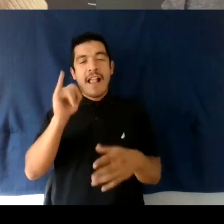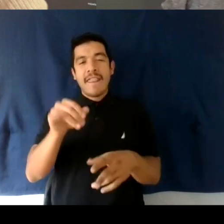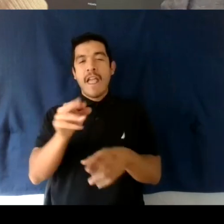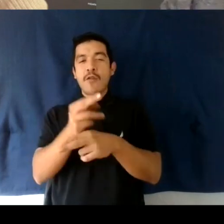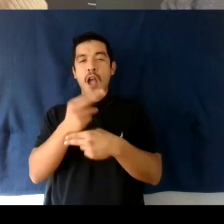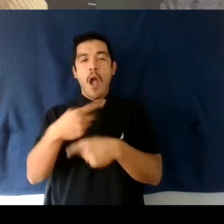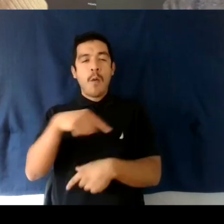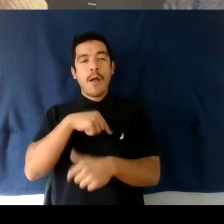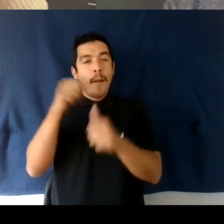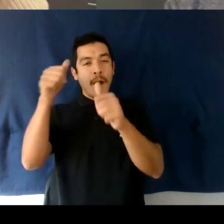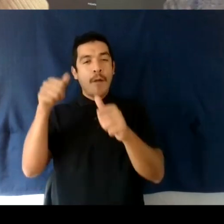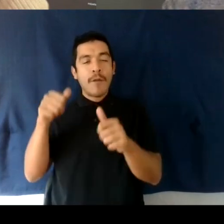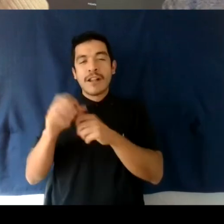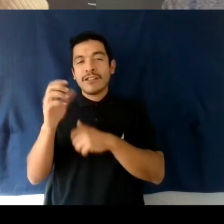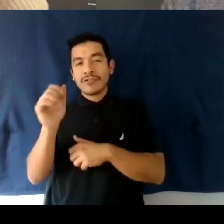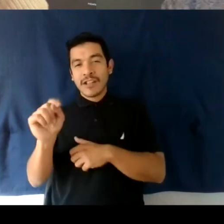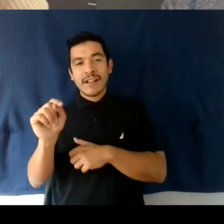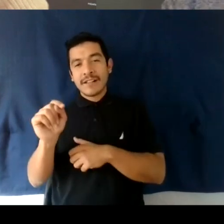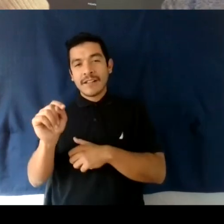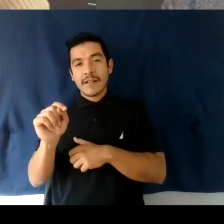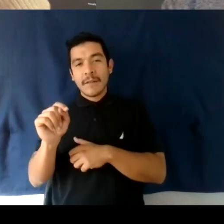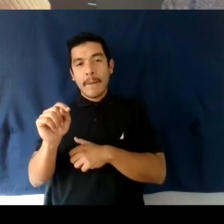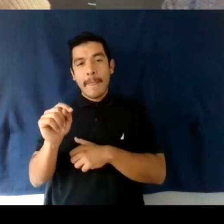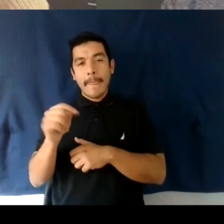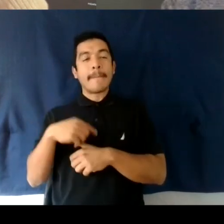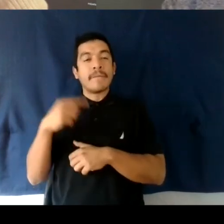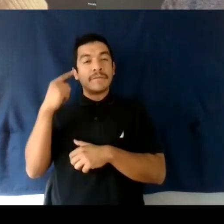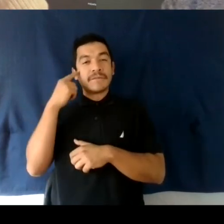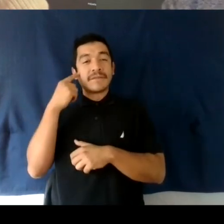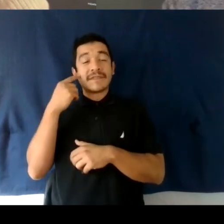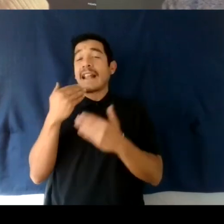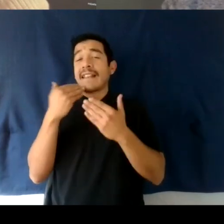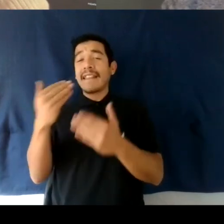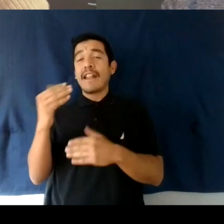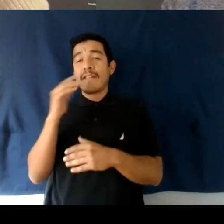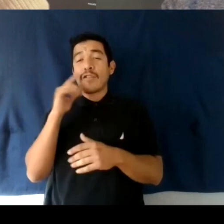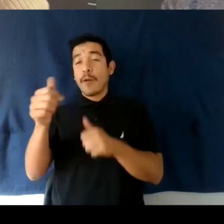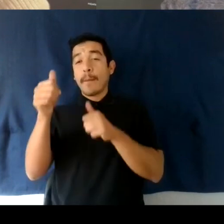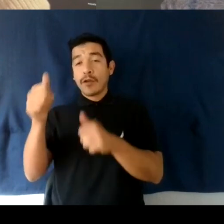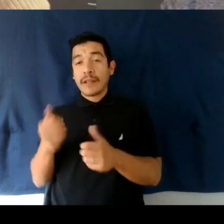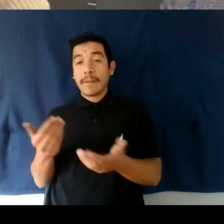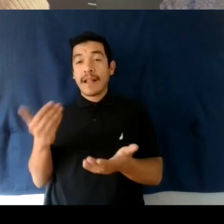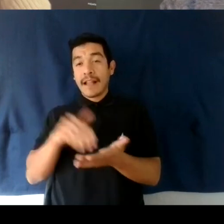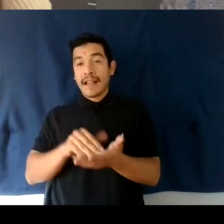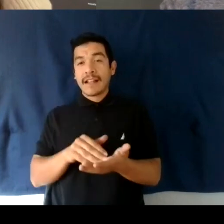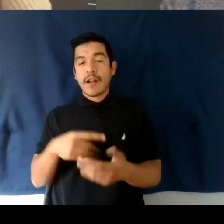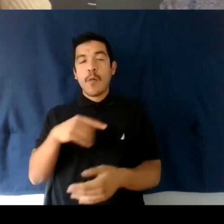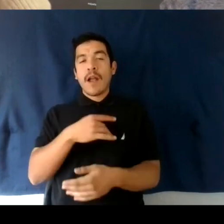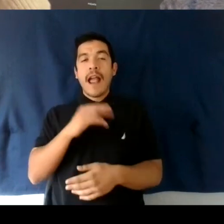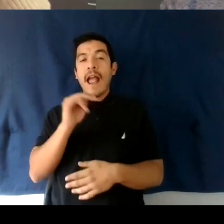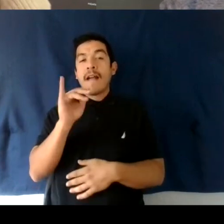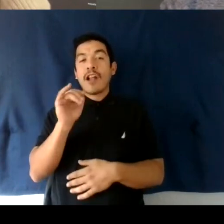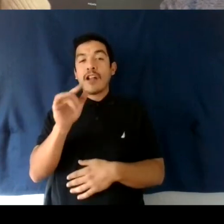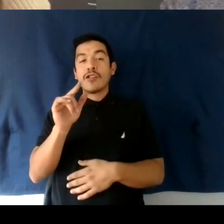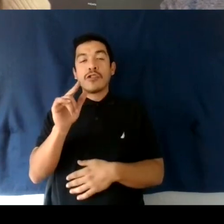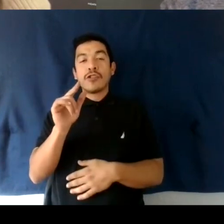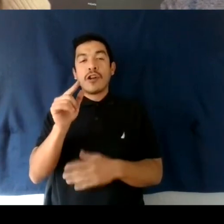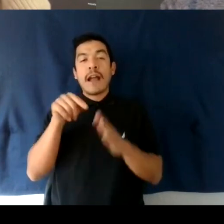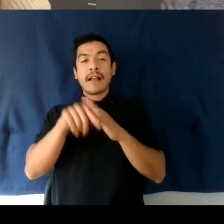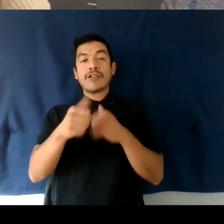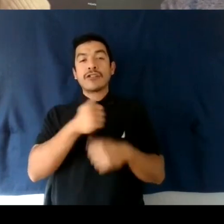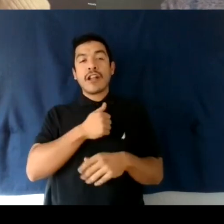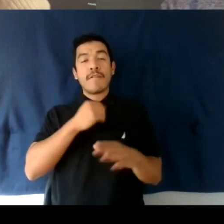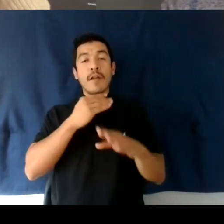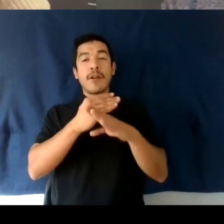resources we posted in the chat. I thank you, Tatiana, for posting them again. So we have the National Suicide Prevention Lifeline,